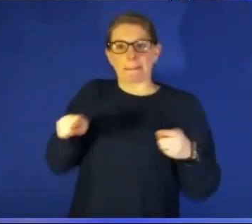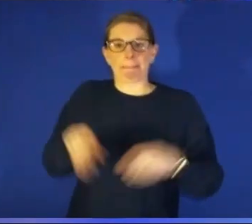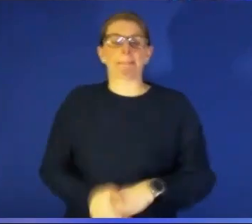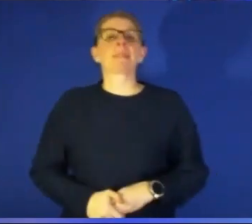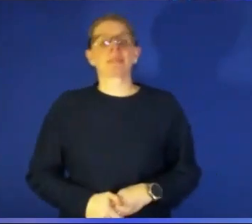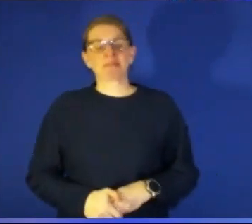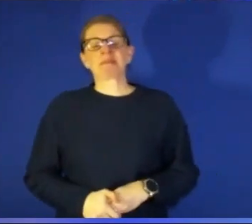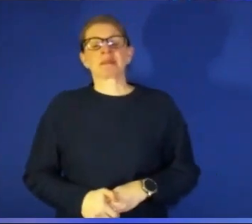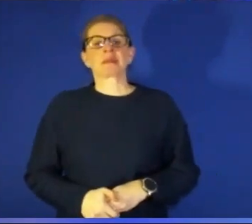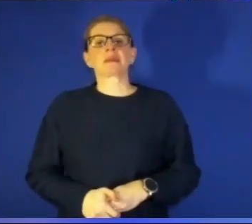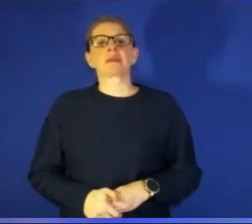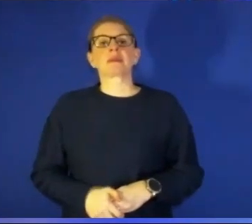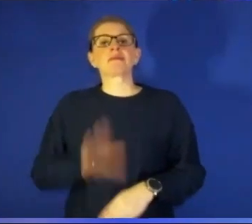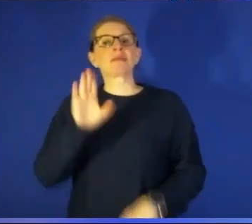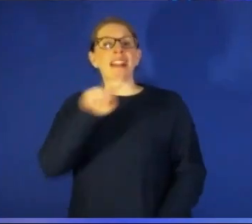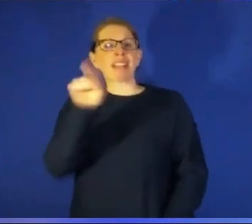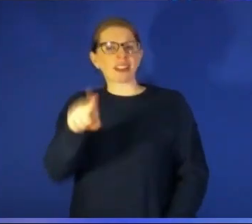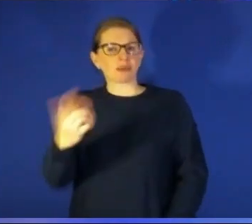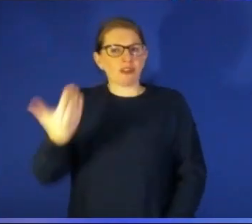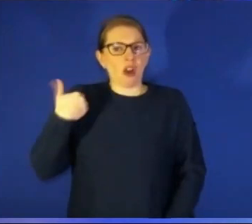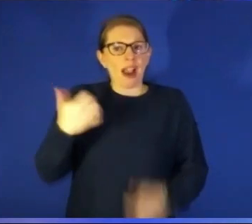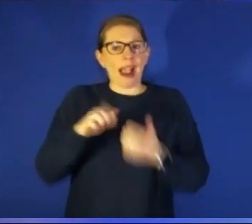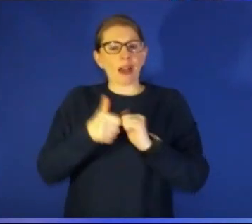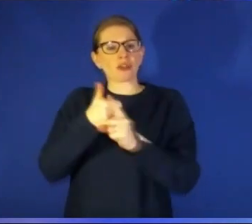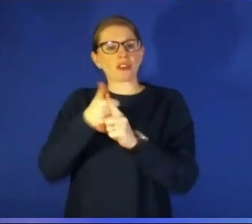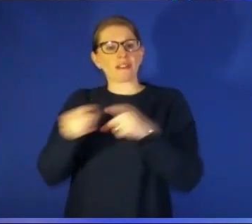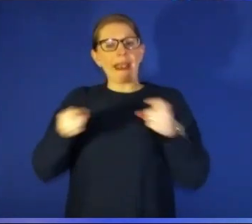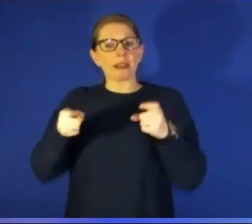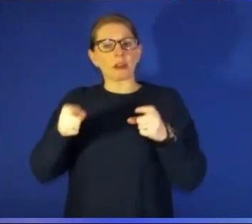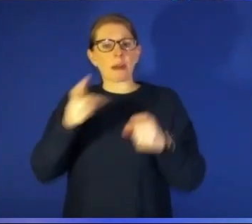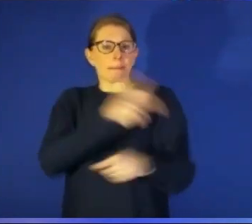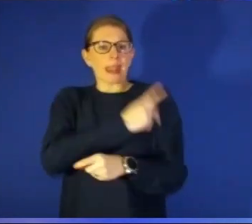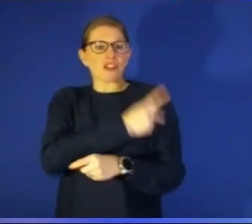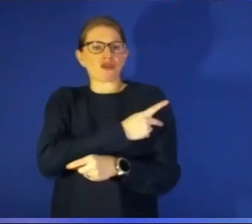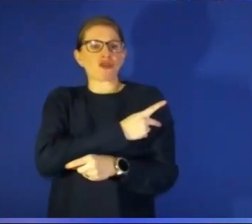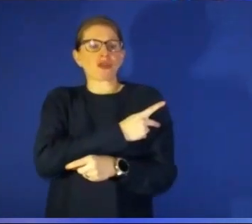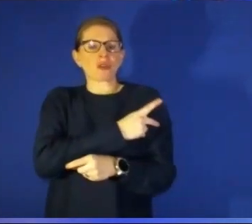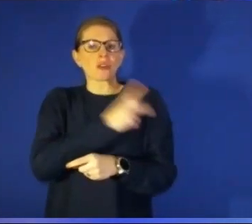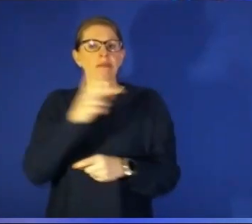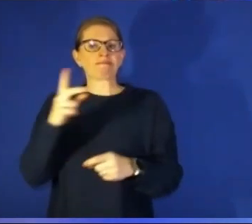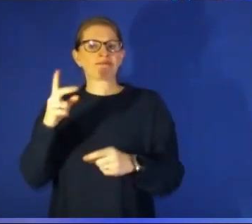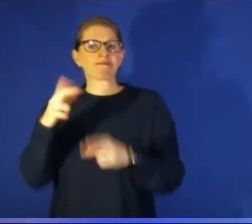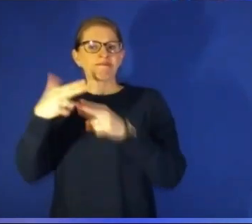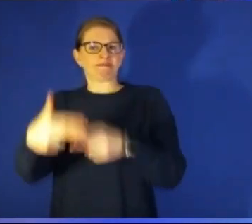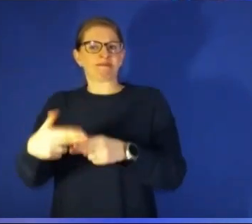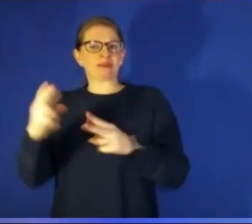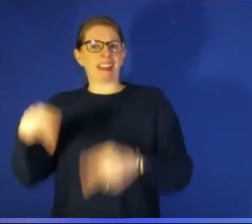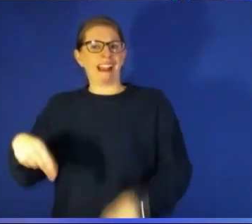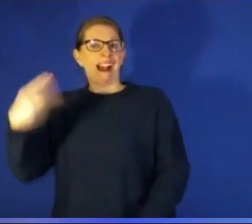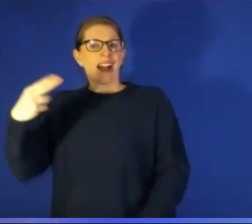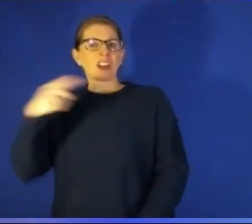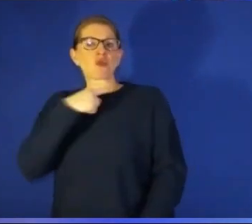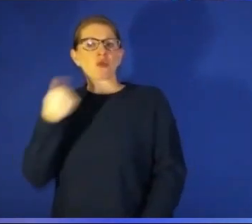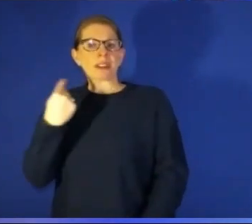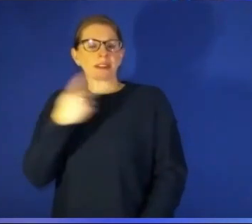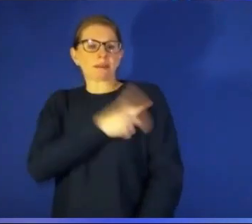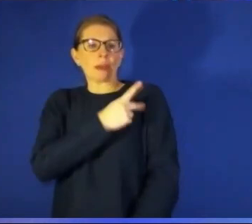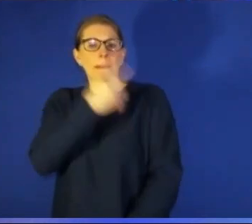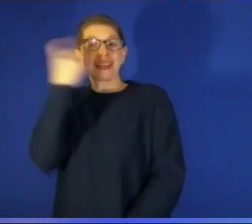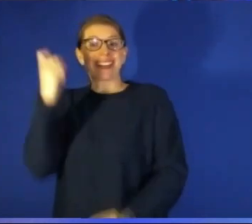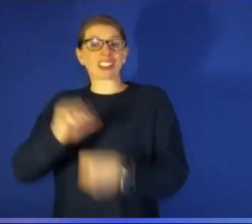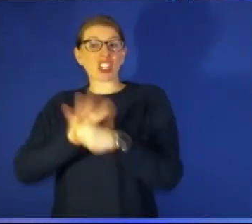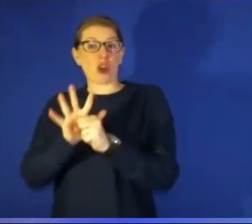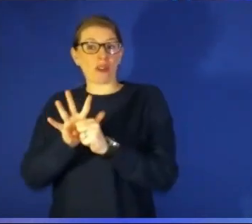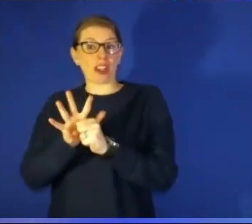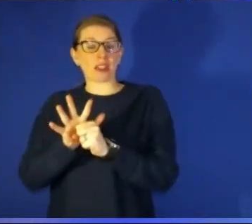before, Dr. Robbins, about how you've handled your patients who, of course, are at high risk. Diabetic patients have been at higher risk due to COVID. So what